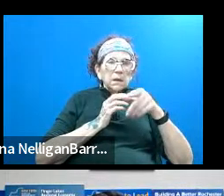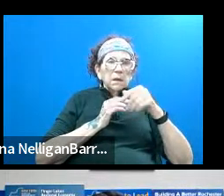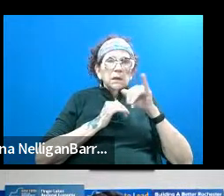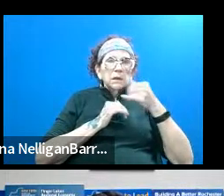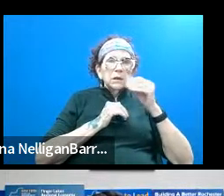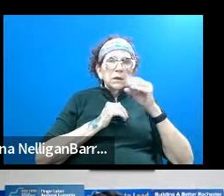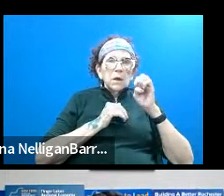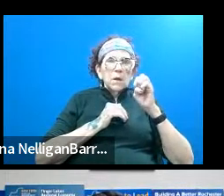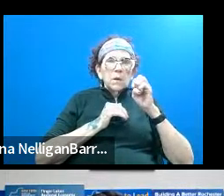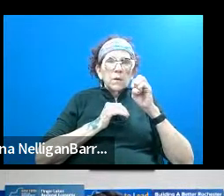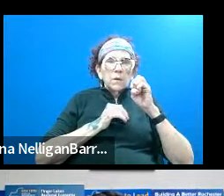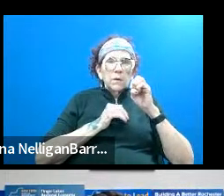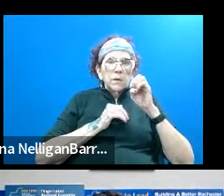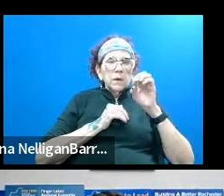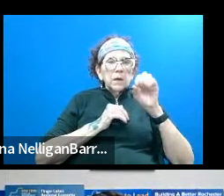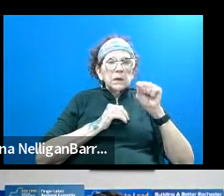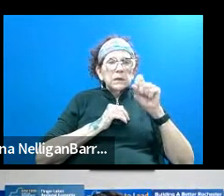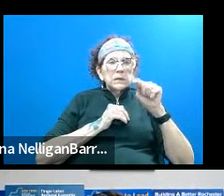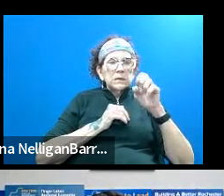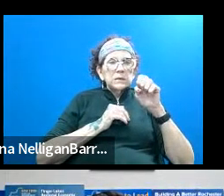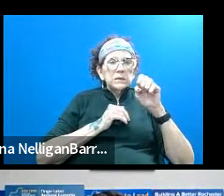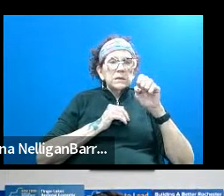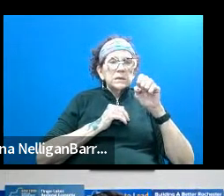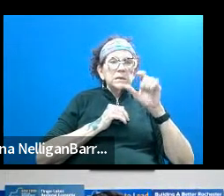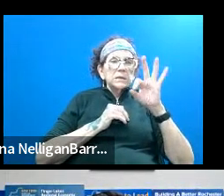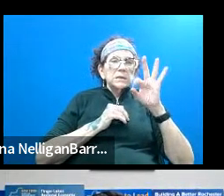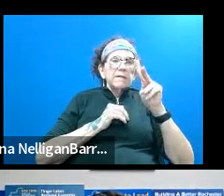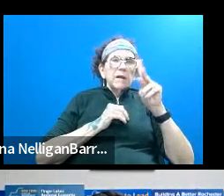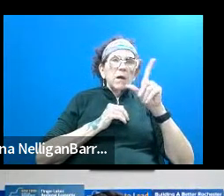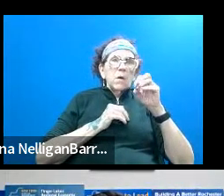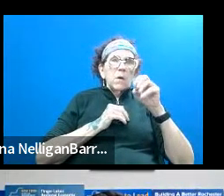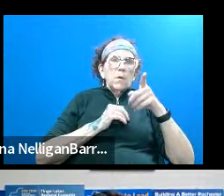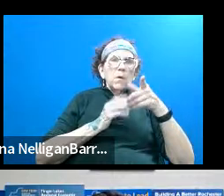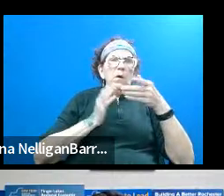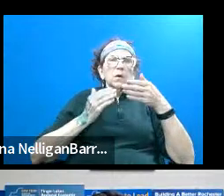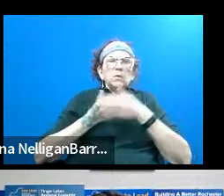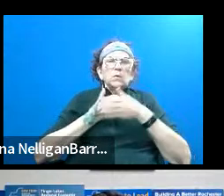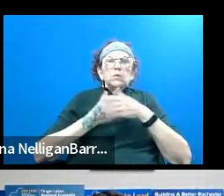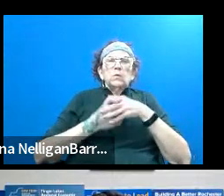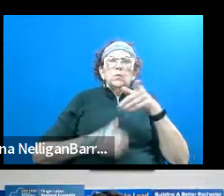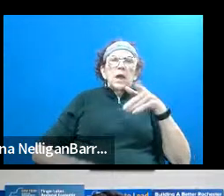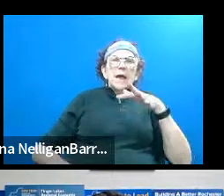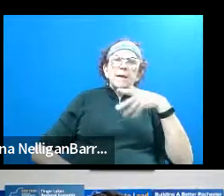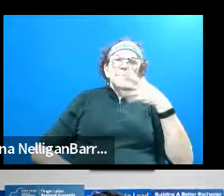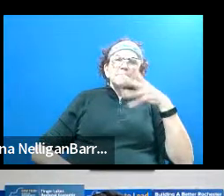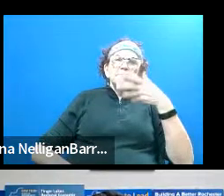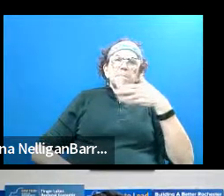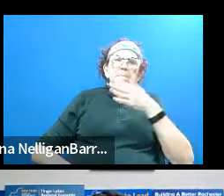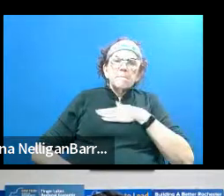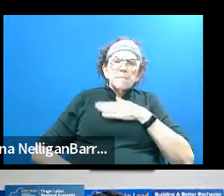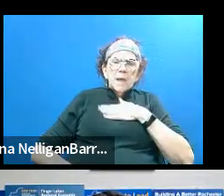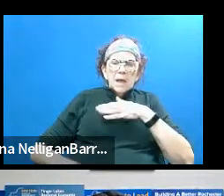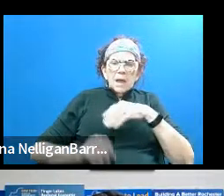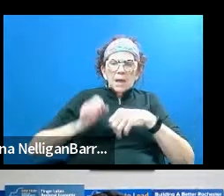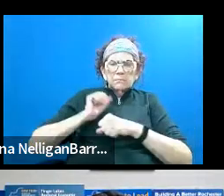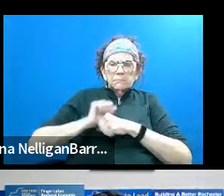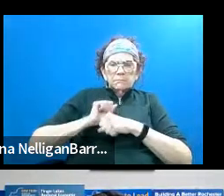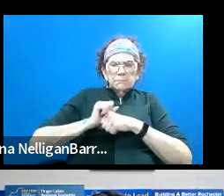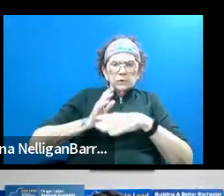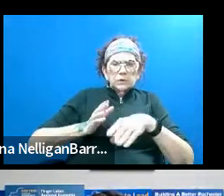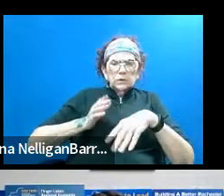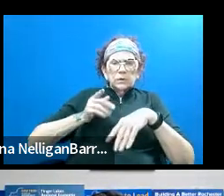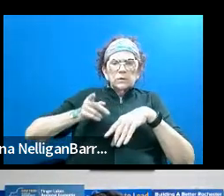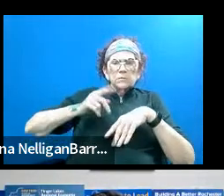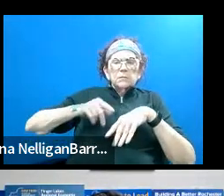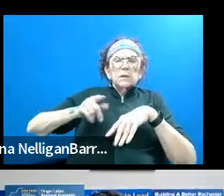could add anything new to what my colleagues have already said. I would just amplify a couple of points. I mean, number one,